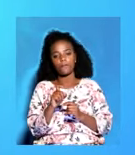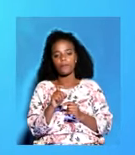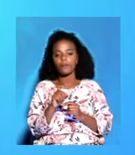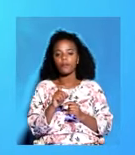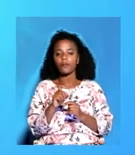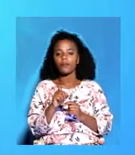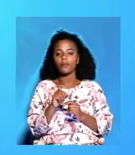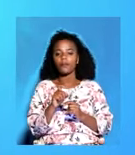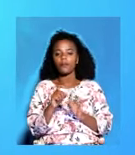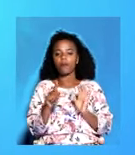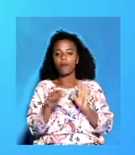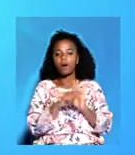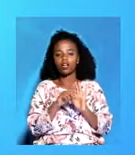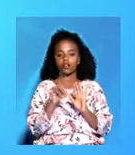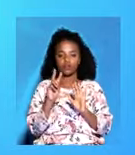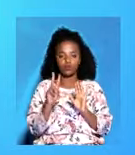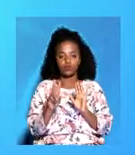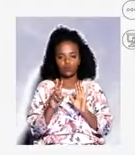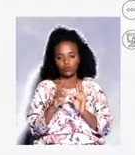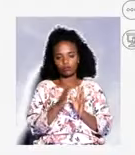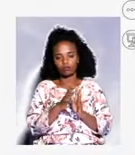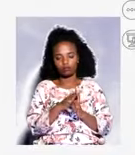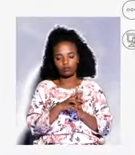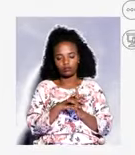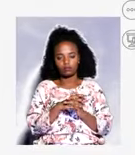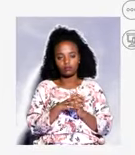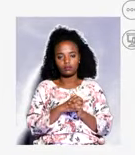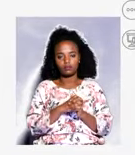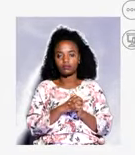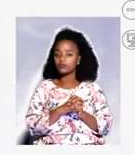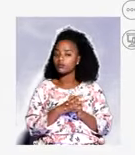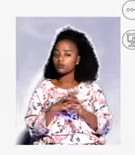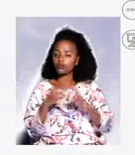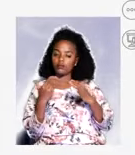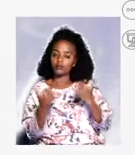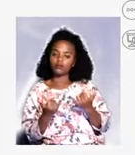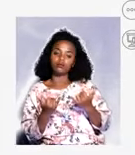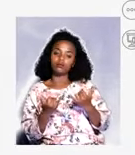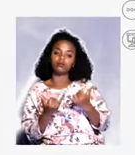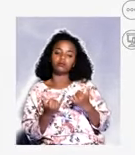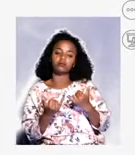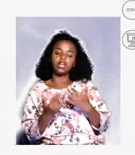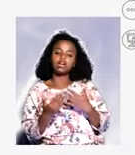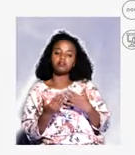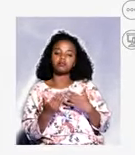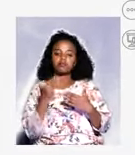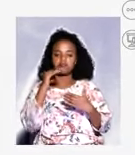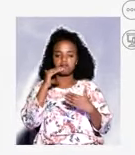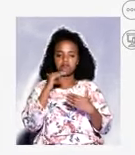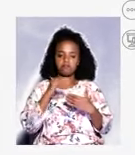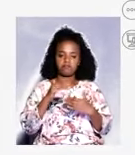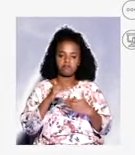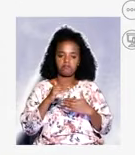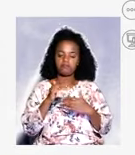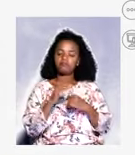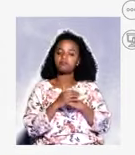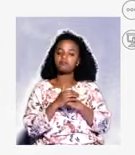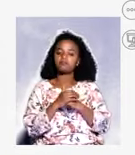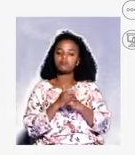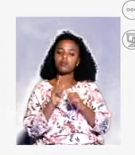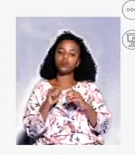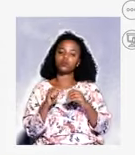plus 1 times x minus 2. Now, let's simplify this one.